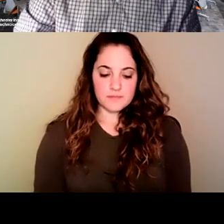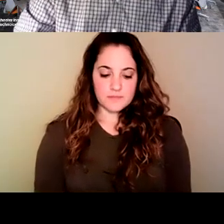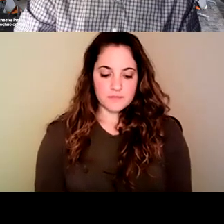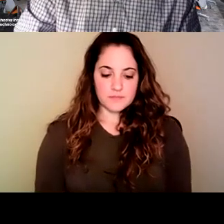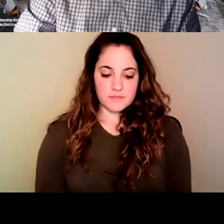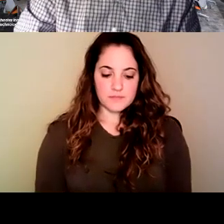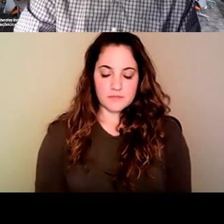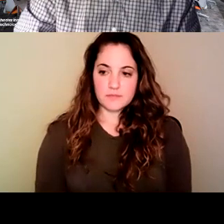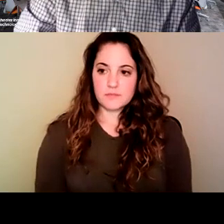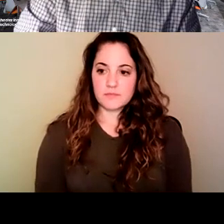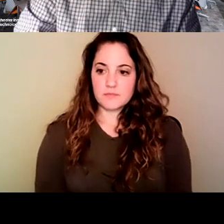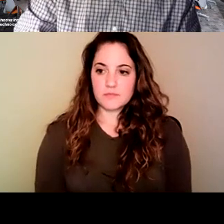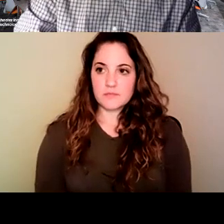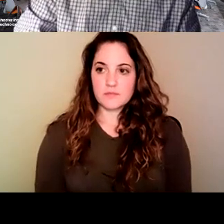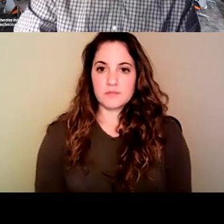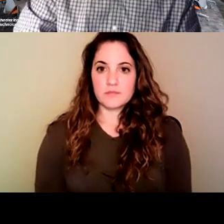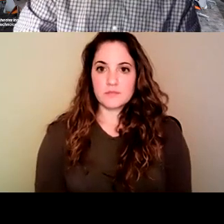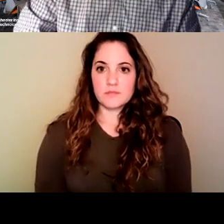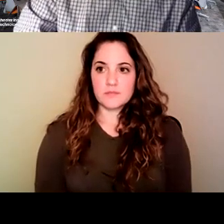Start that.